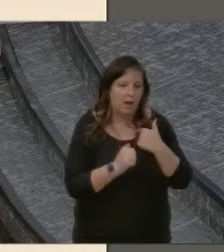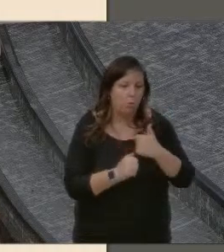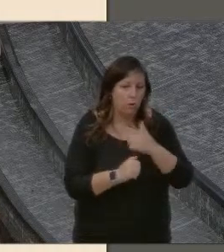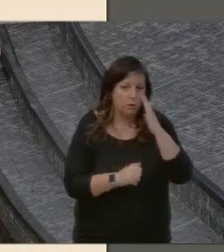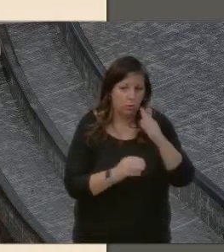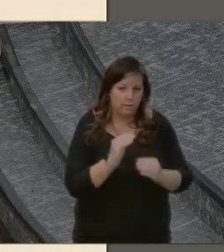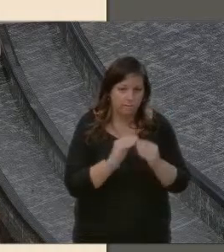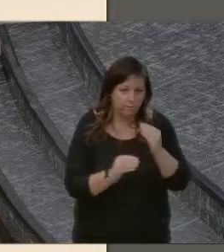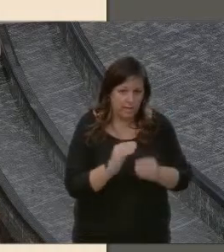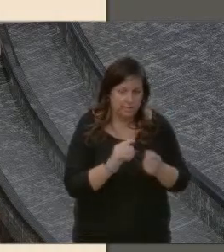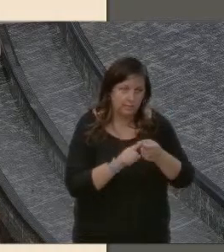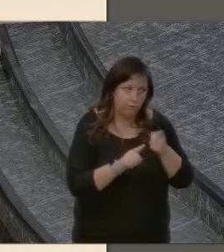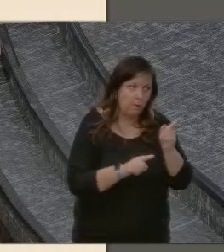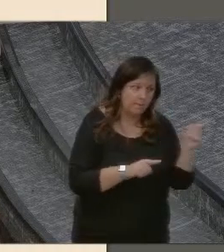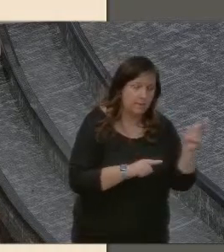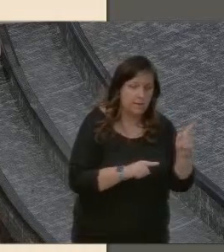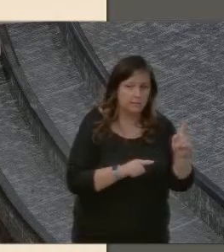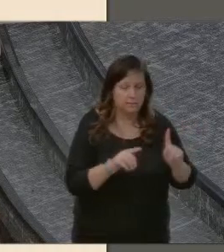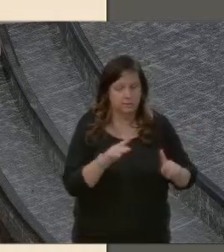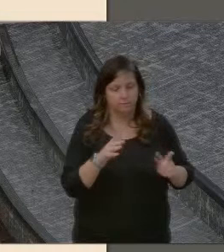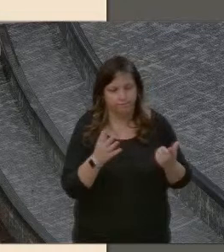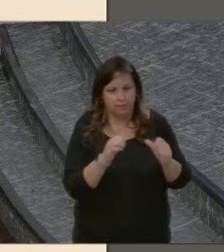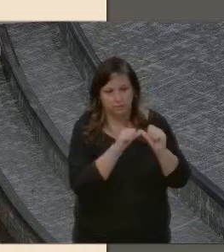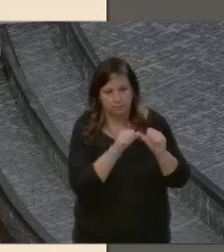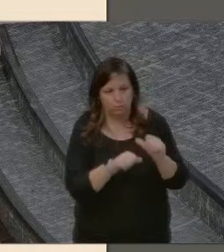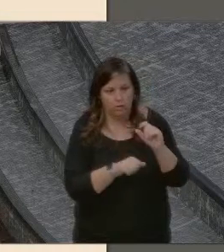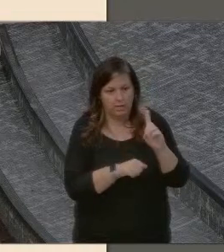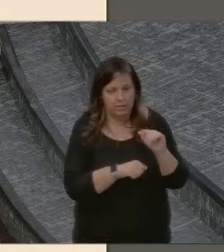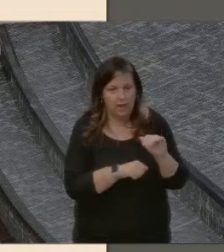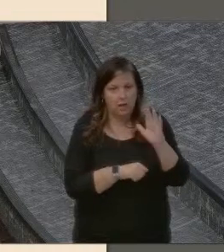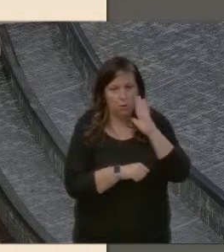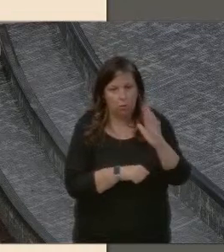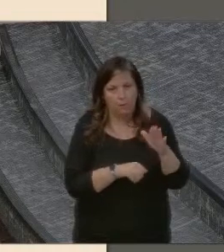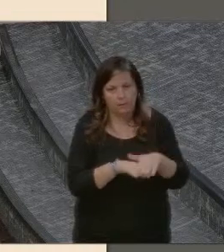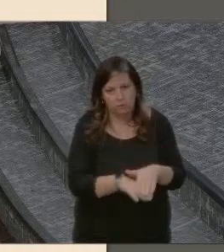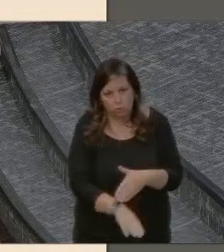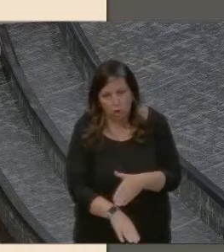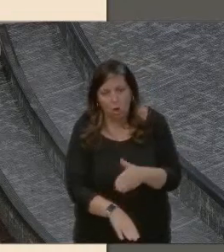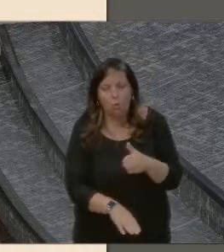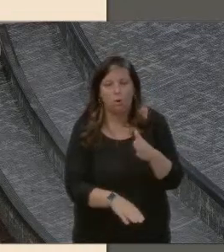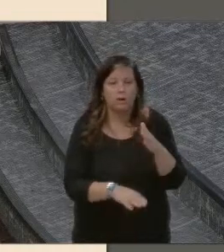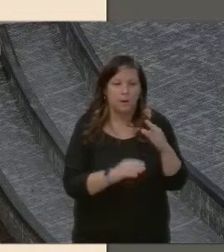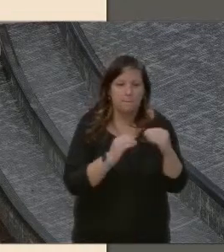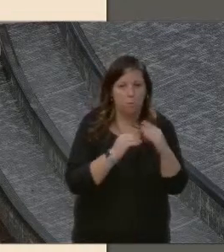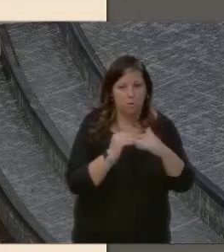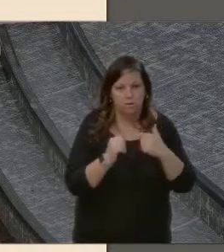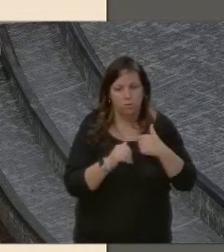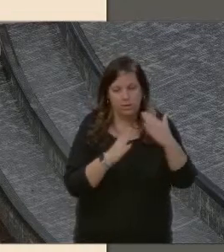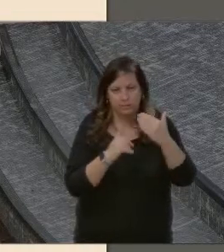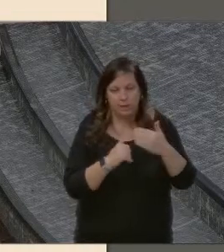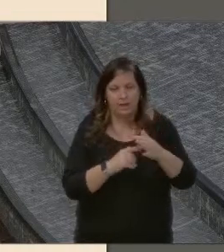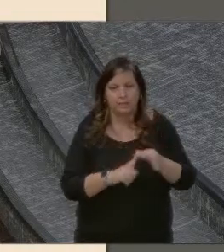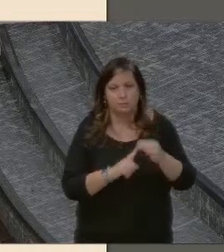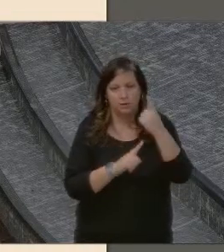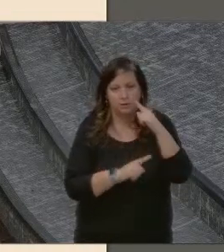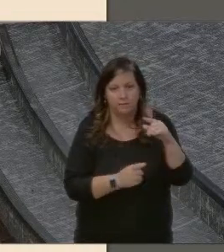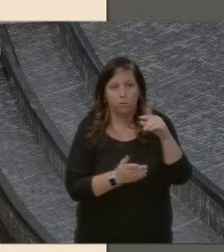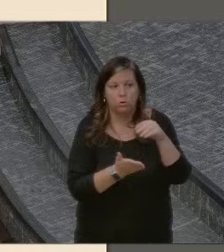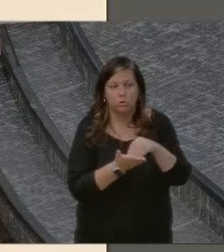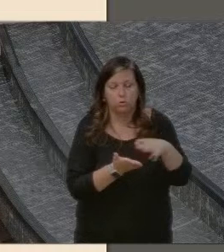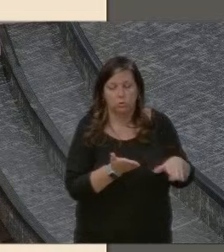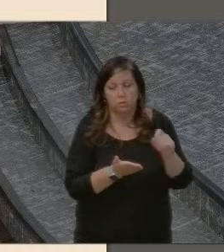going to be longer than we expect, especially for students of color. And the link